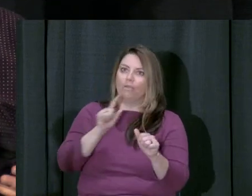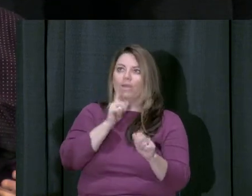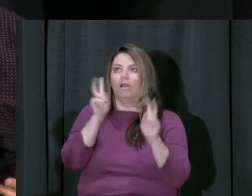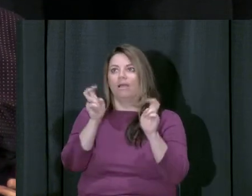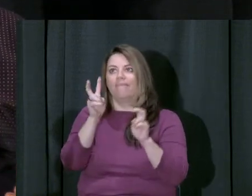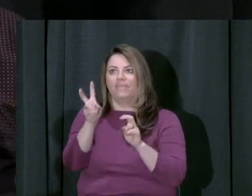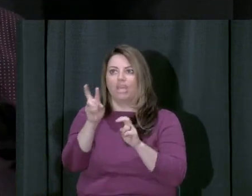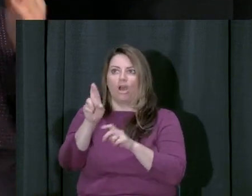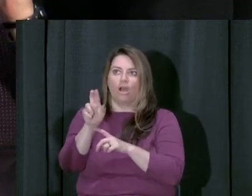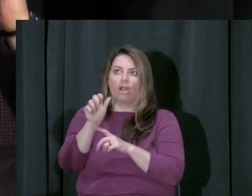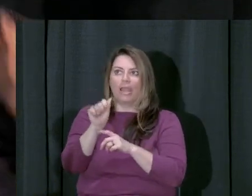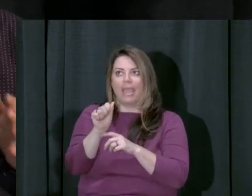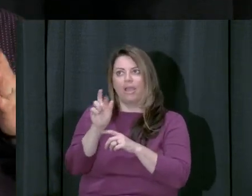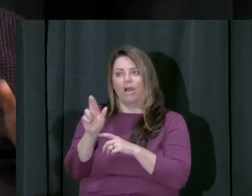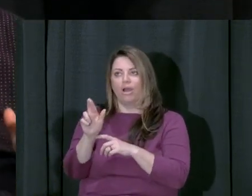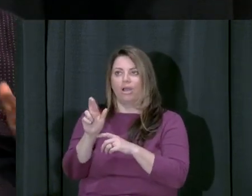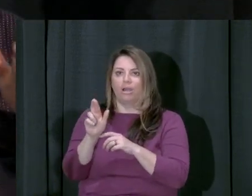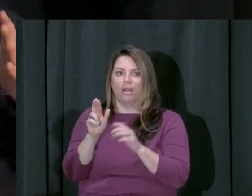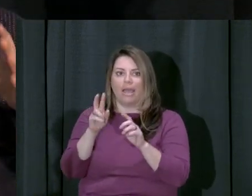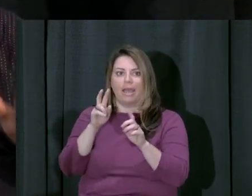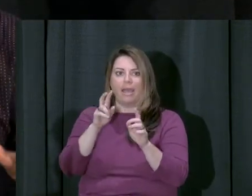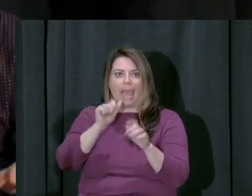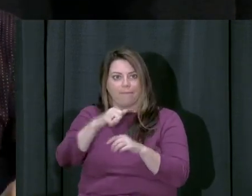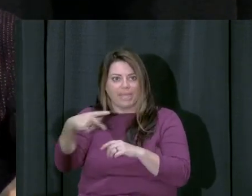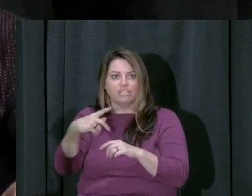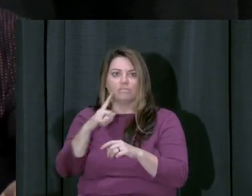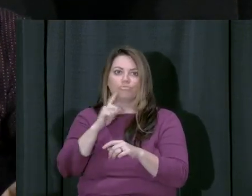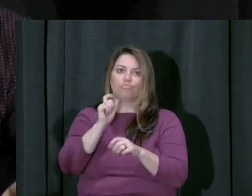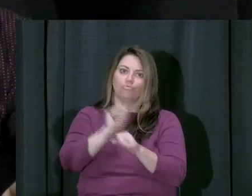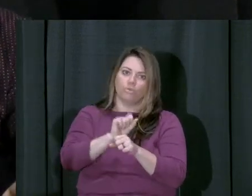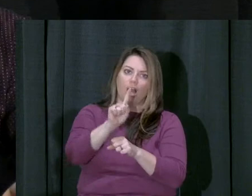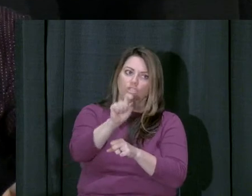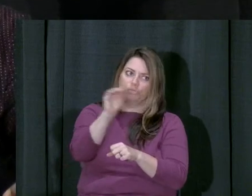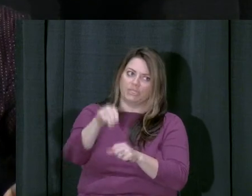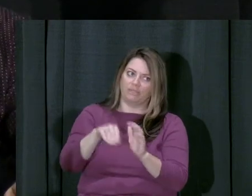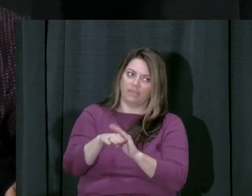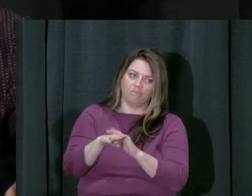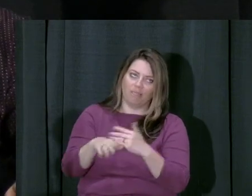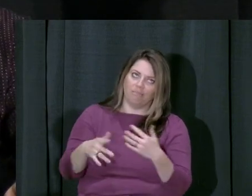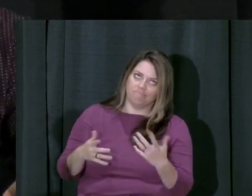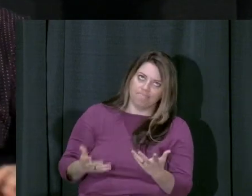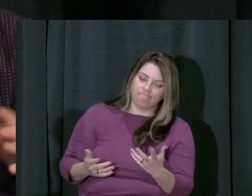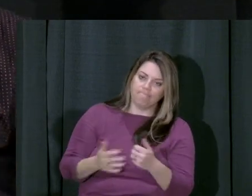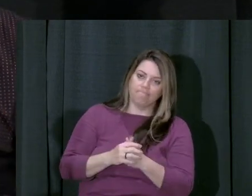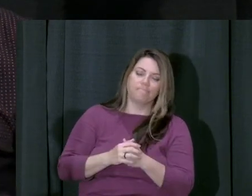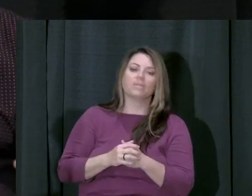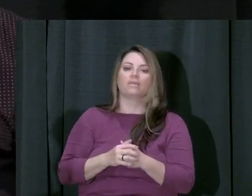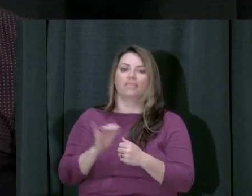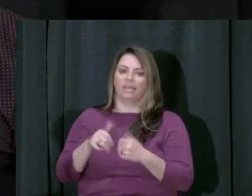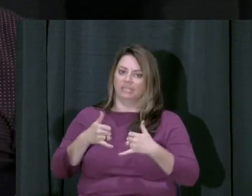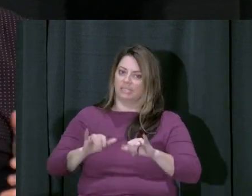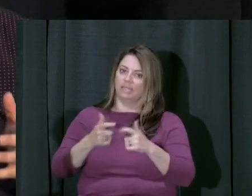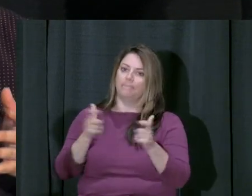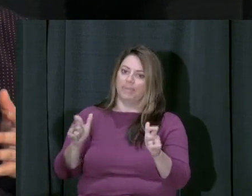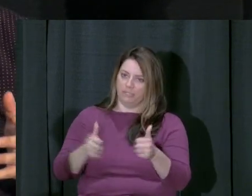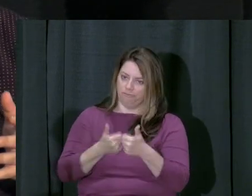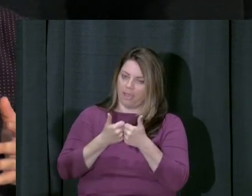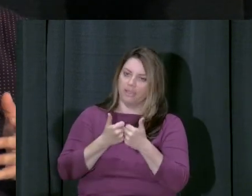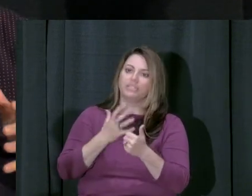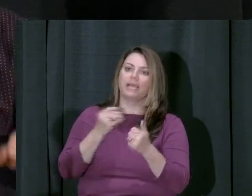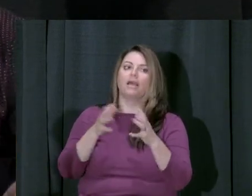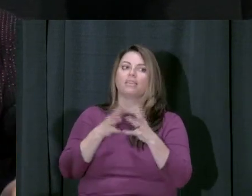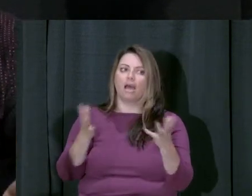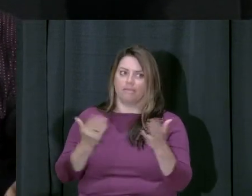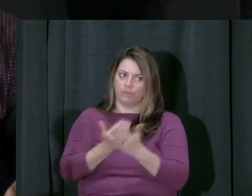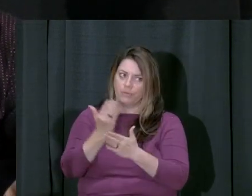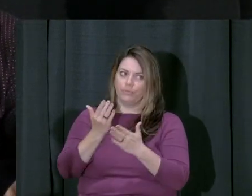AR applications that I would call 100% accessible. Yeah. So it's something that is still a big challenge area and a lot of